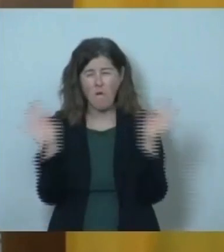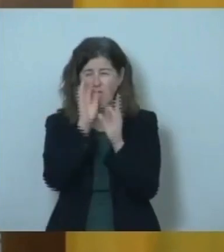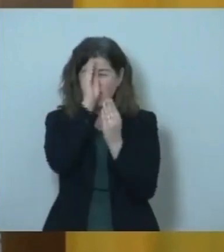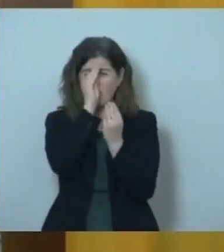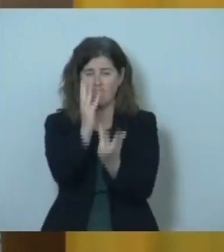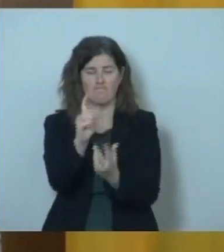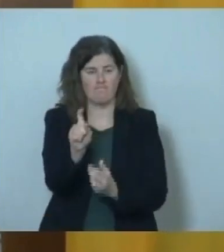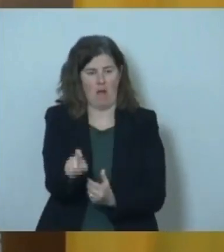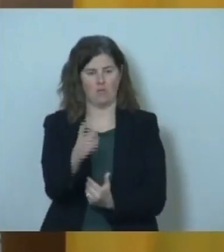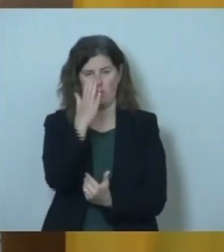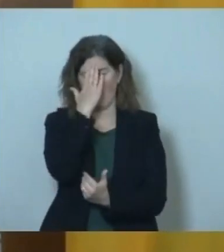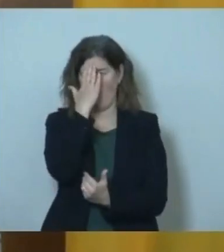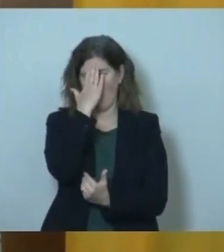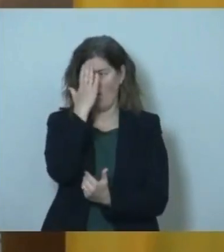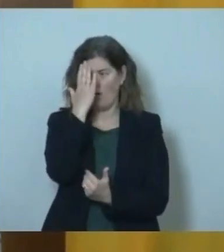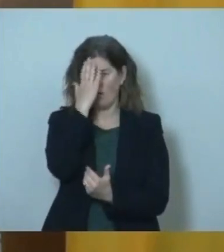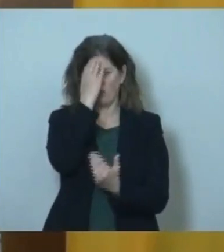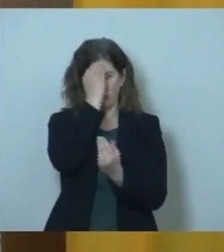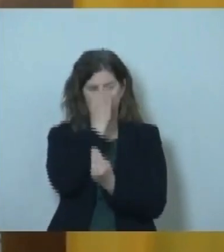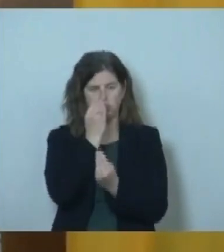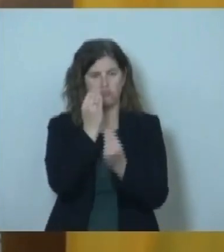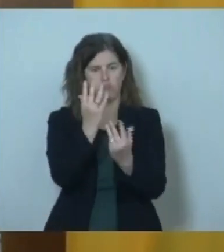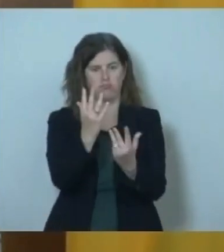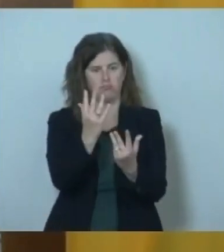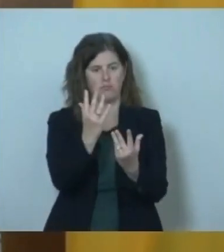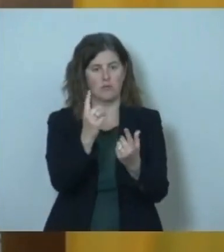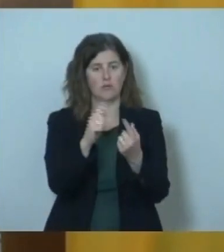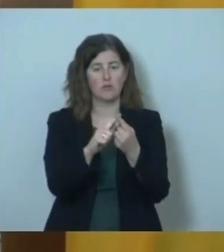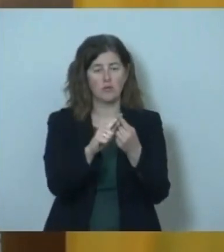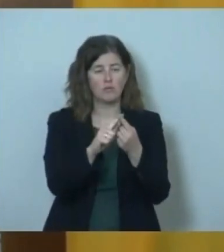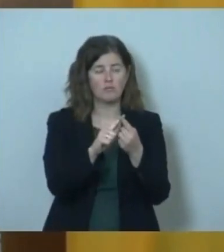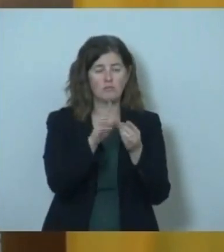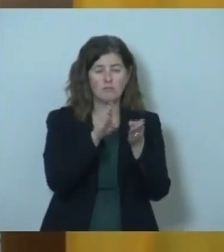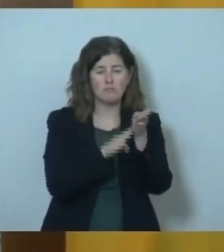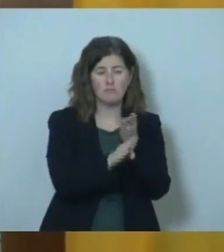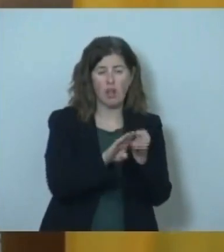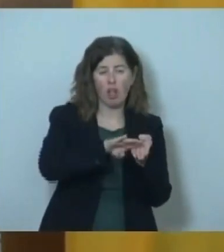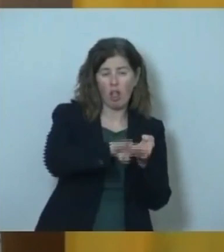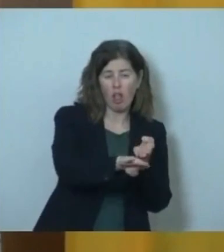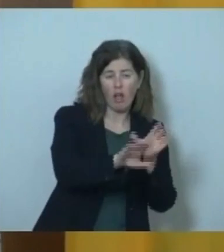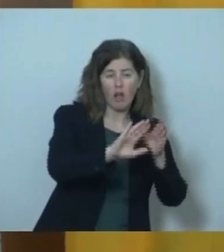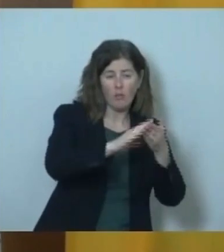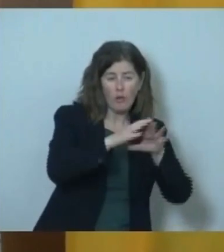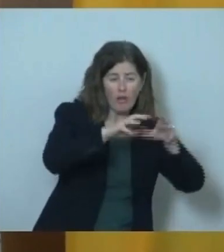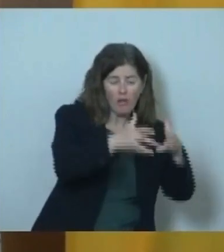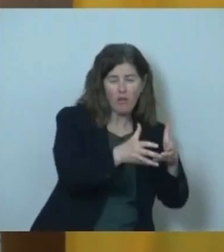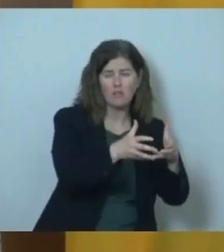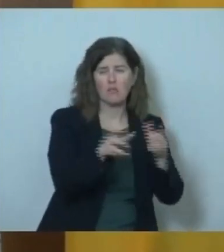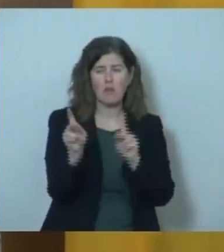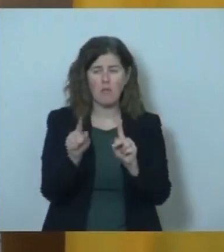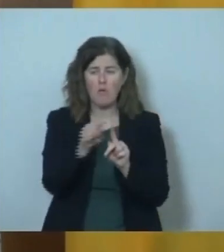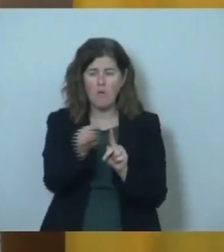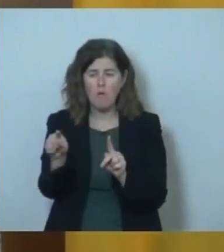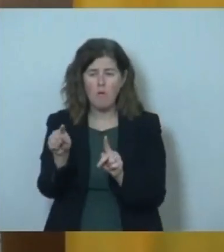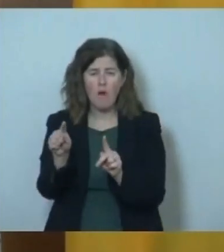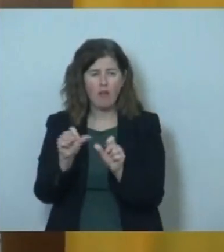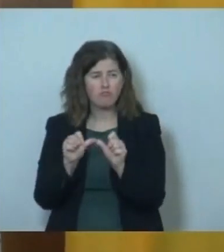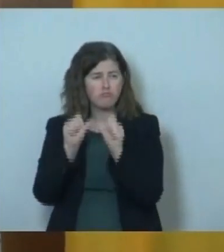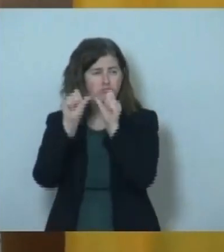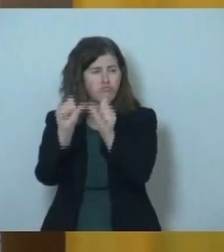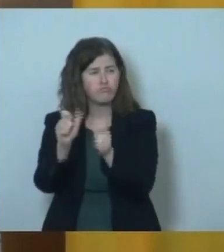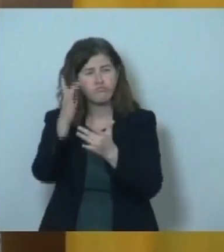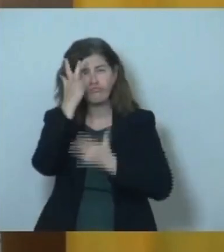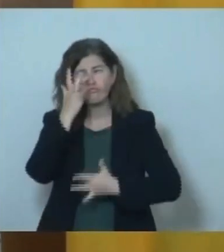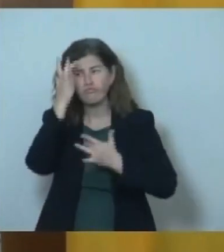information to provide to minority communities, individuals who have chronic care